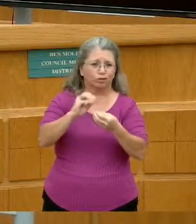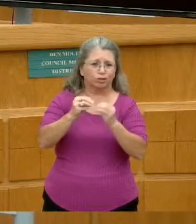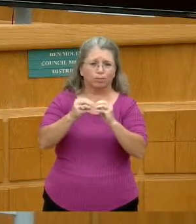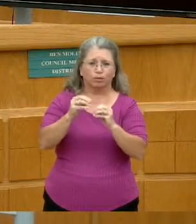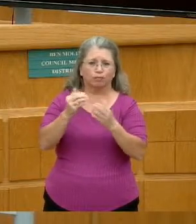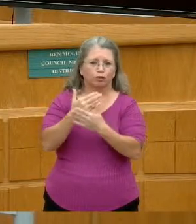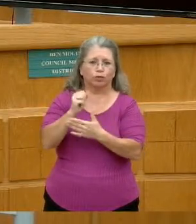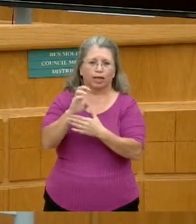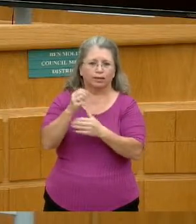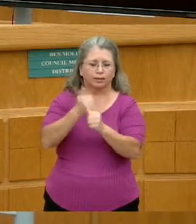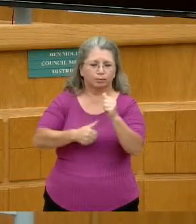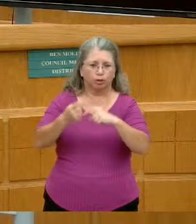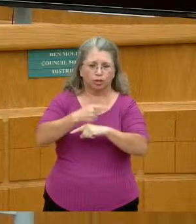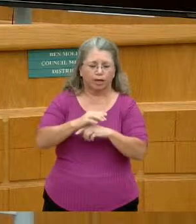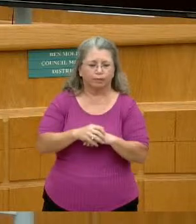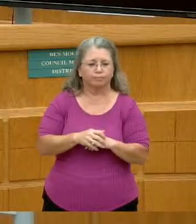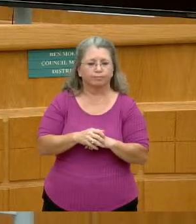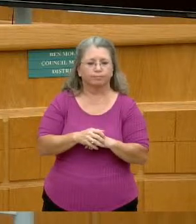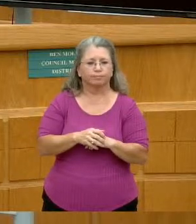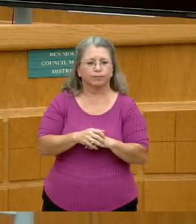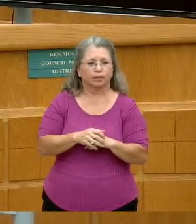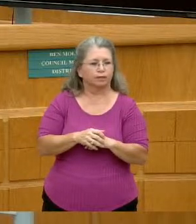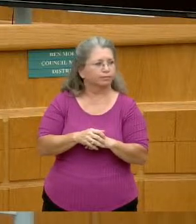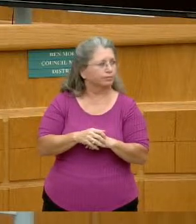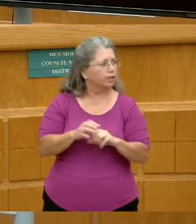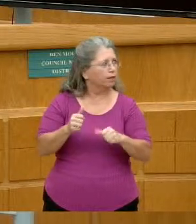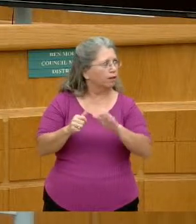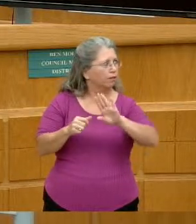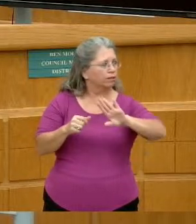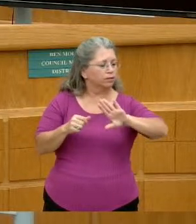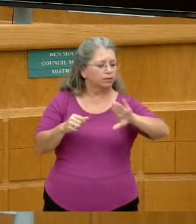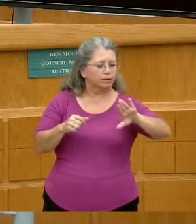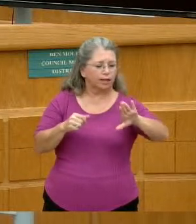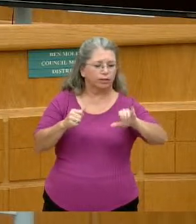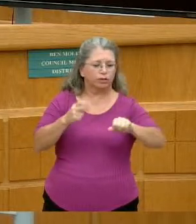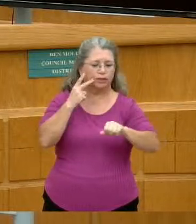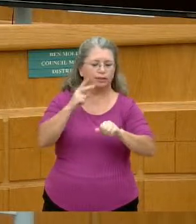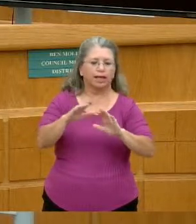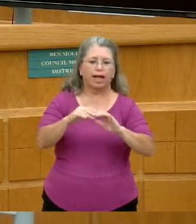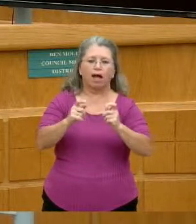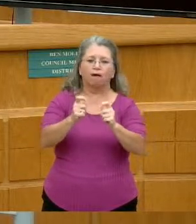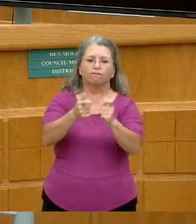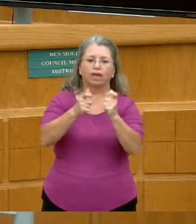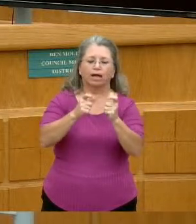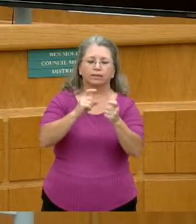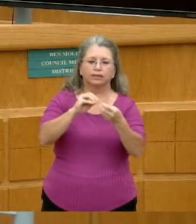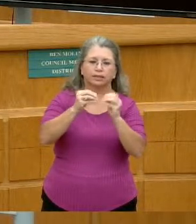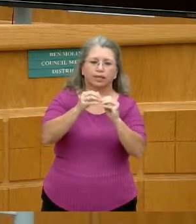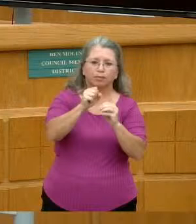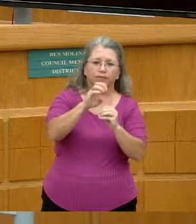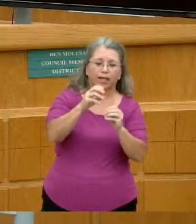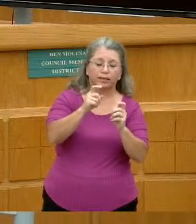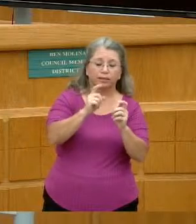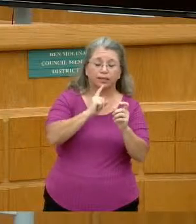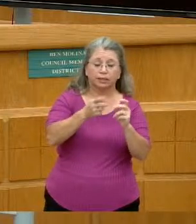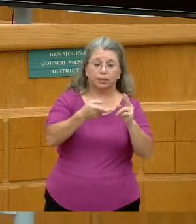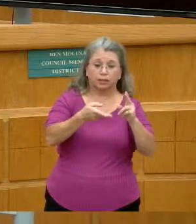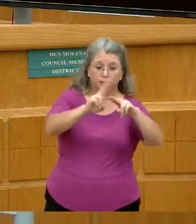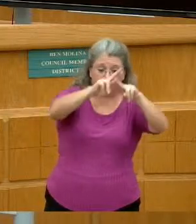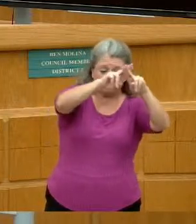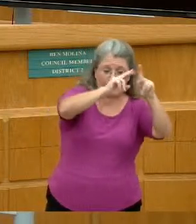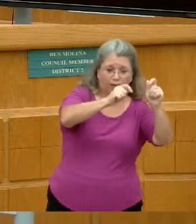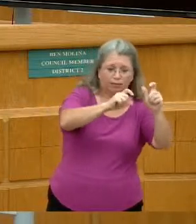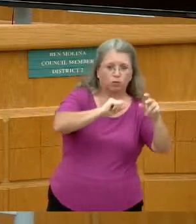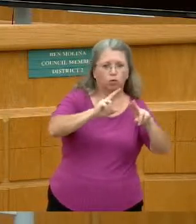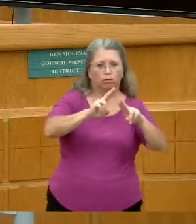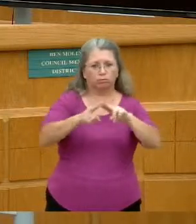can see is how fast are the number of cases speeding up or slowing down, accelerating or decelerating.